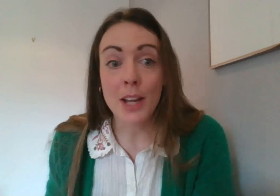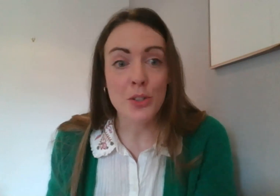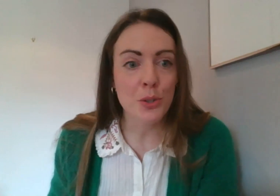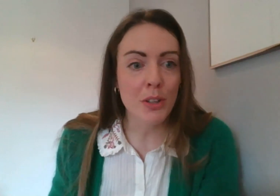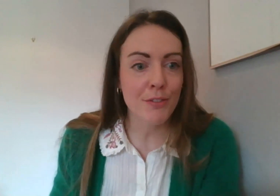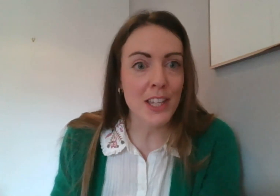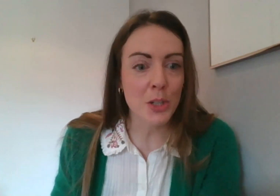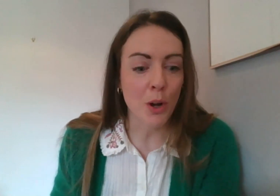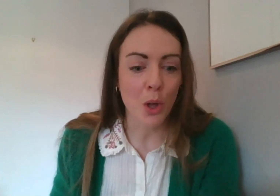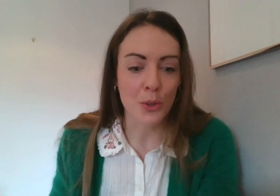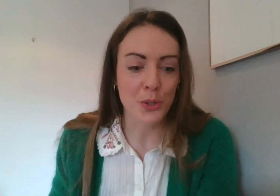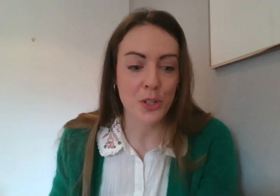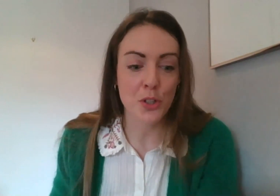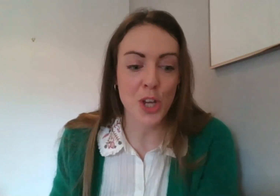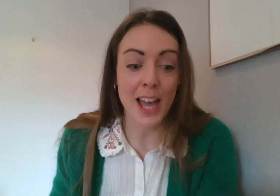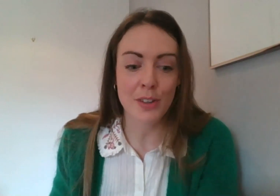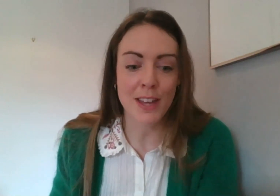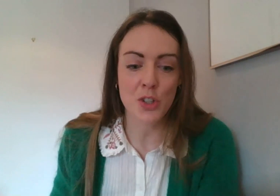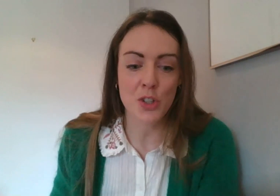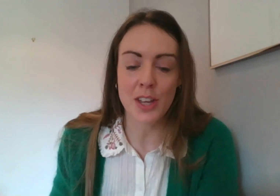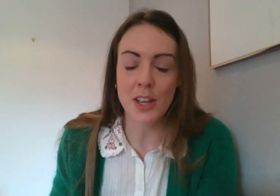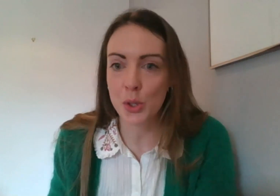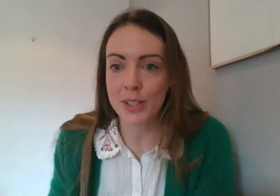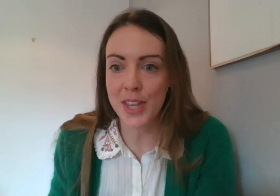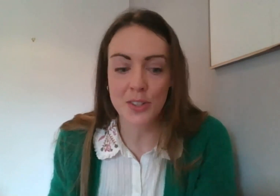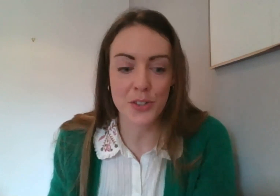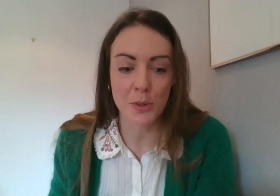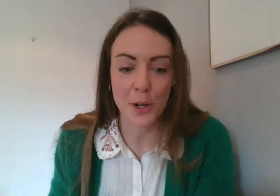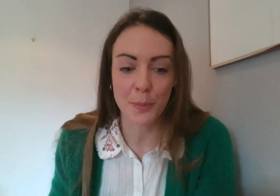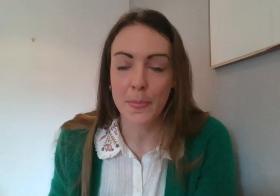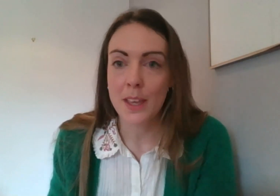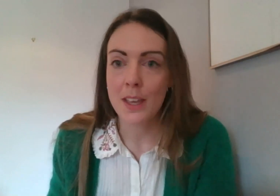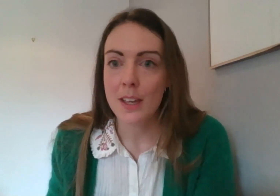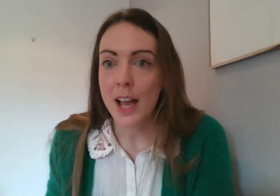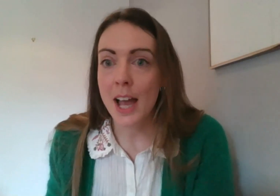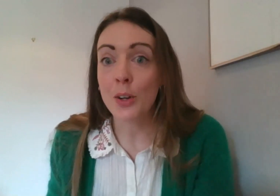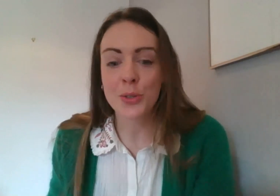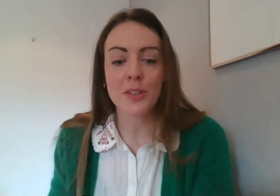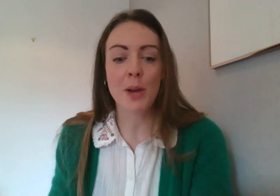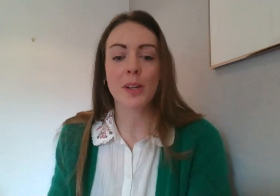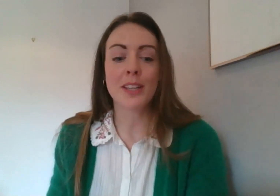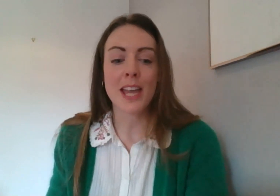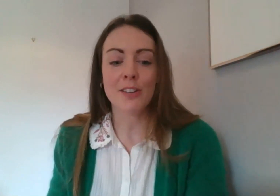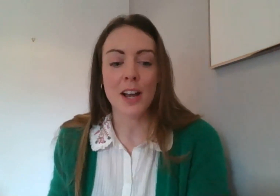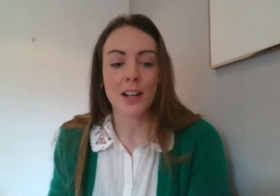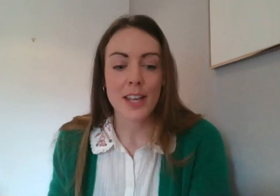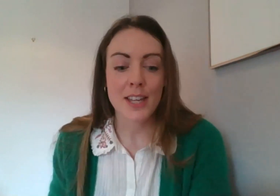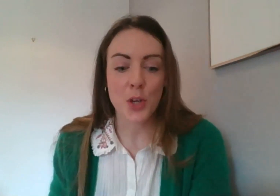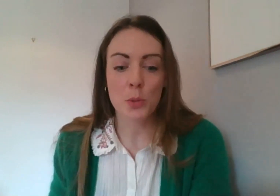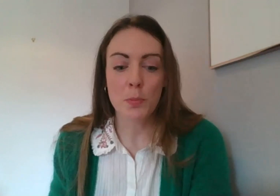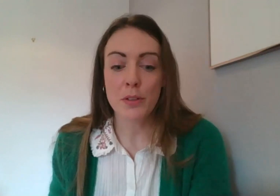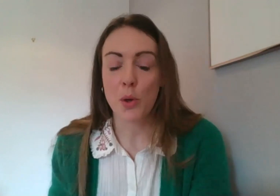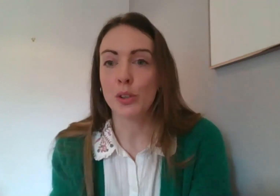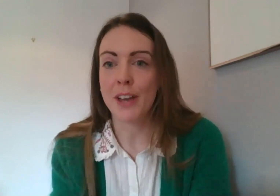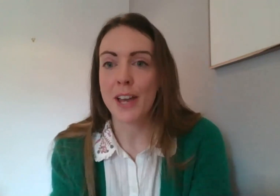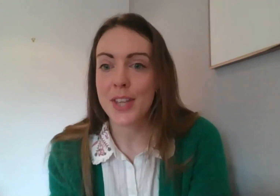the YouTube channel. I do invite you all also to check out the event agenda and join sessions tomorrow. And also